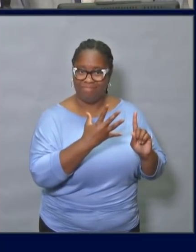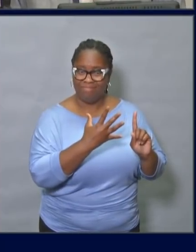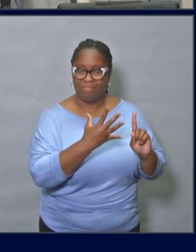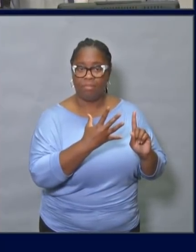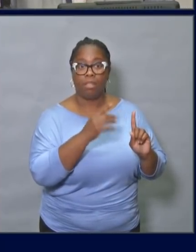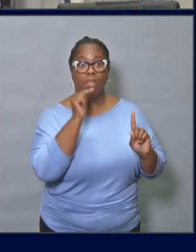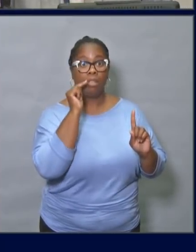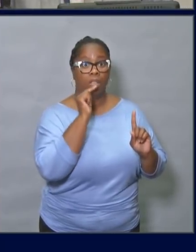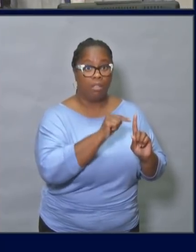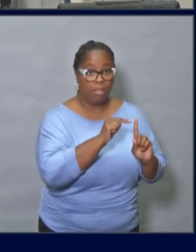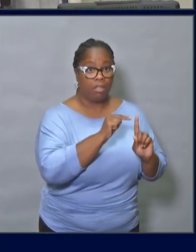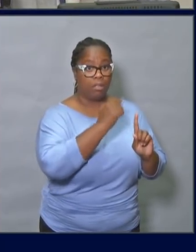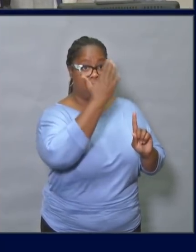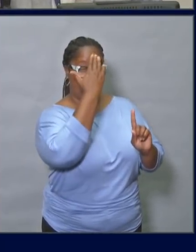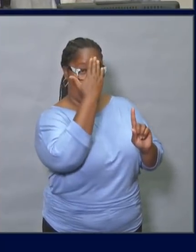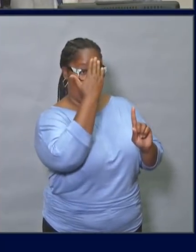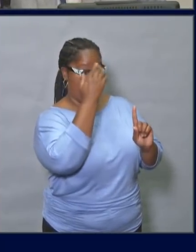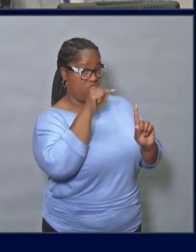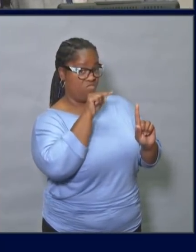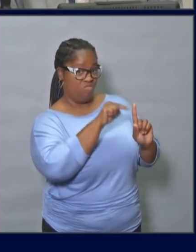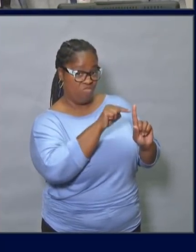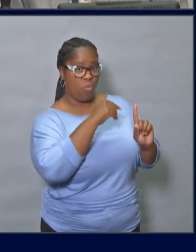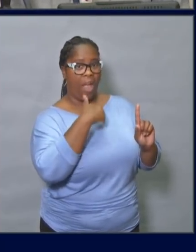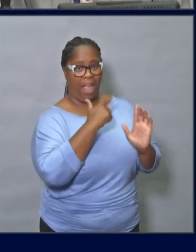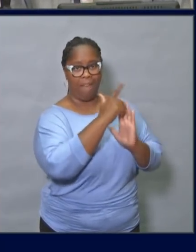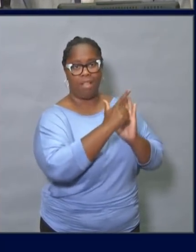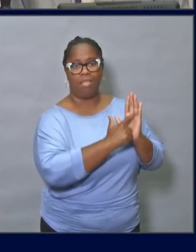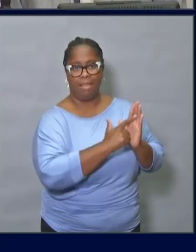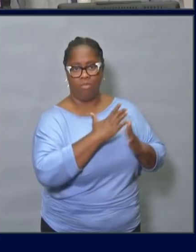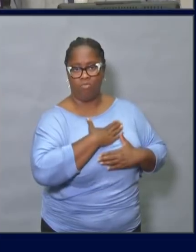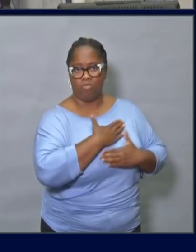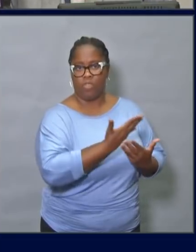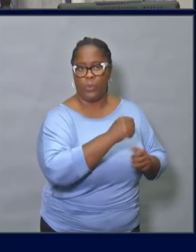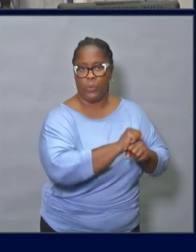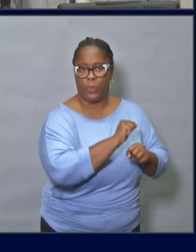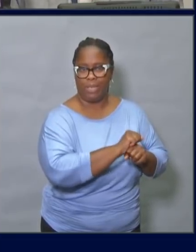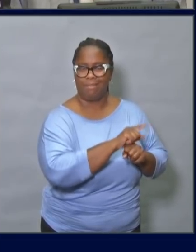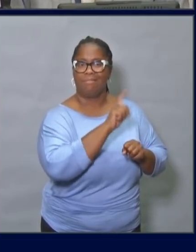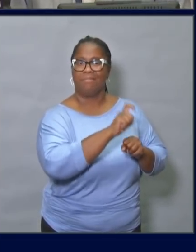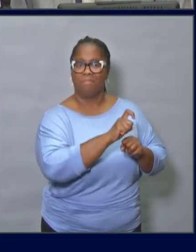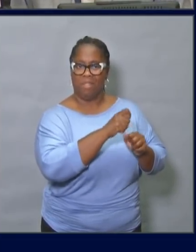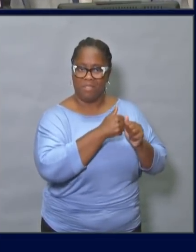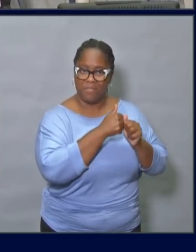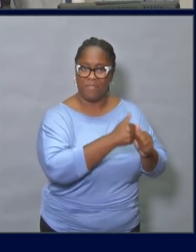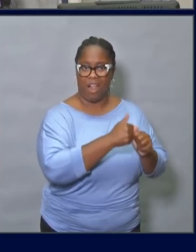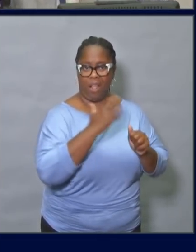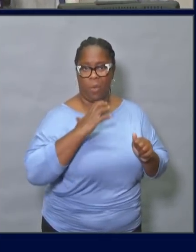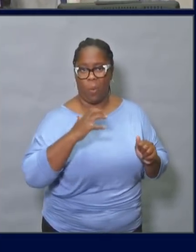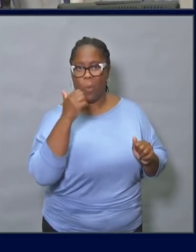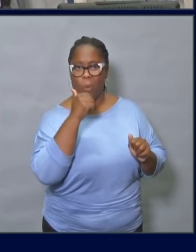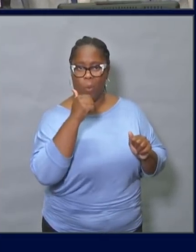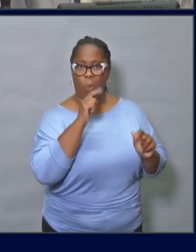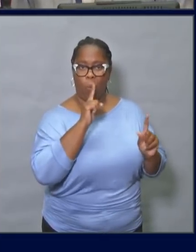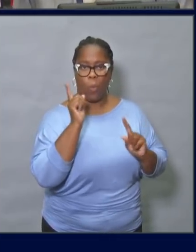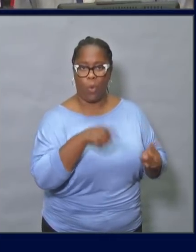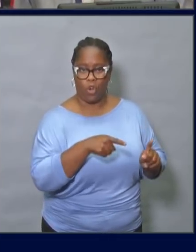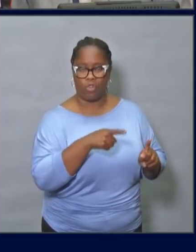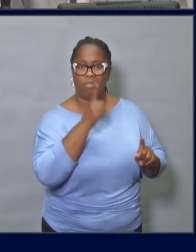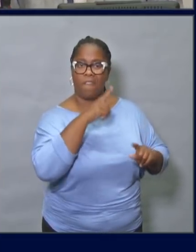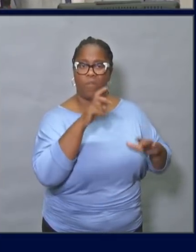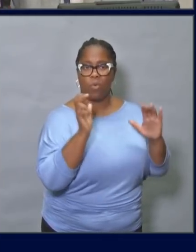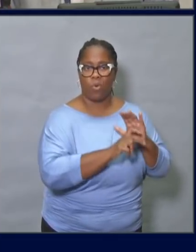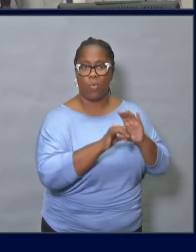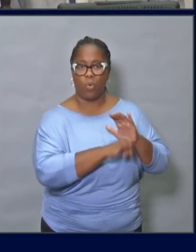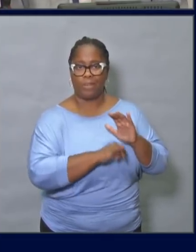close contacts know that they too have a legal obligation to comply with an order to quarantine. As of